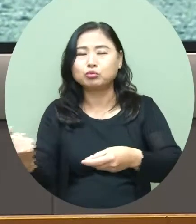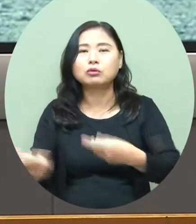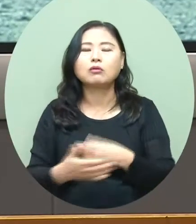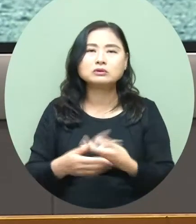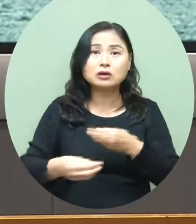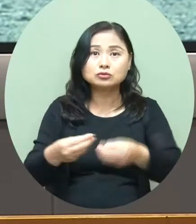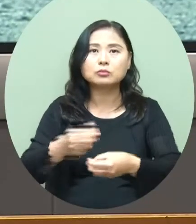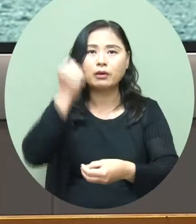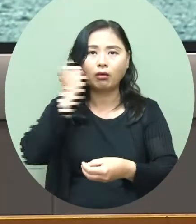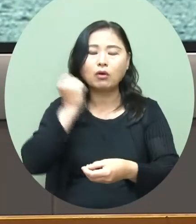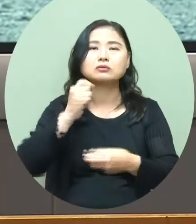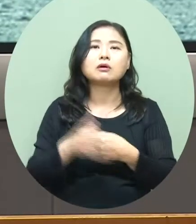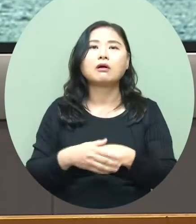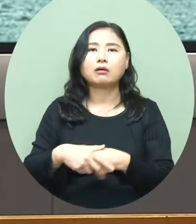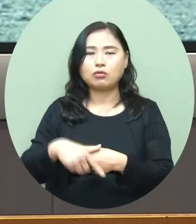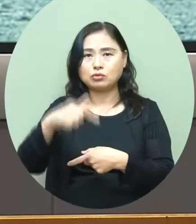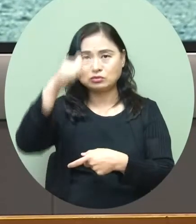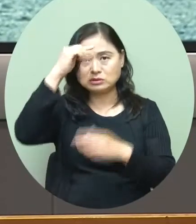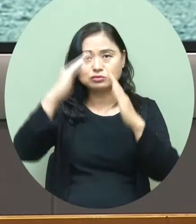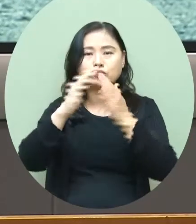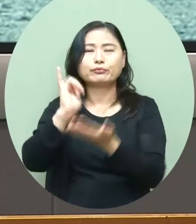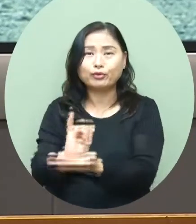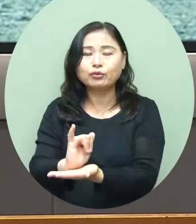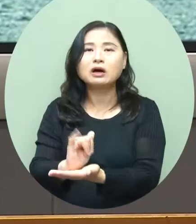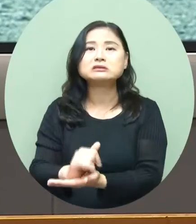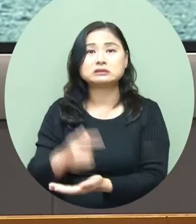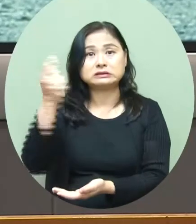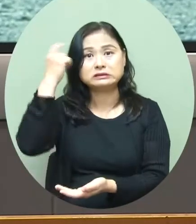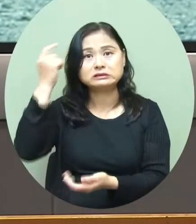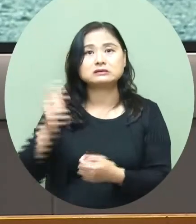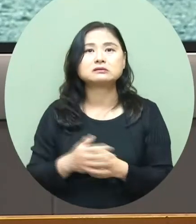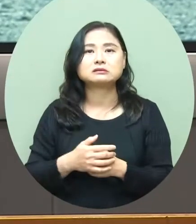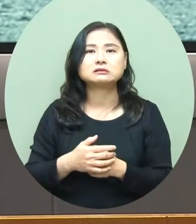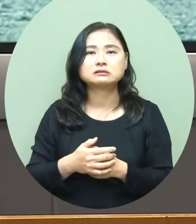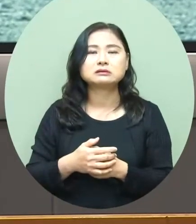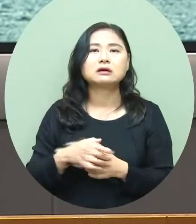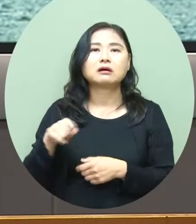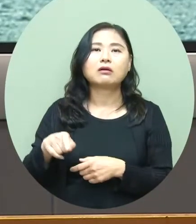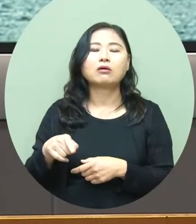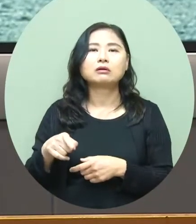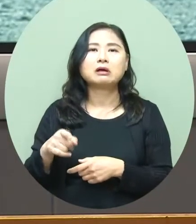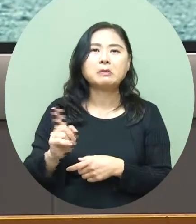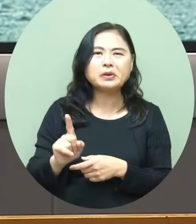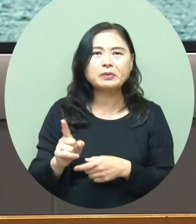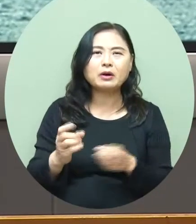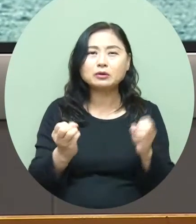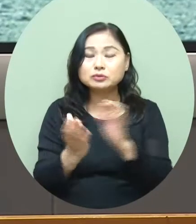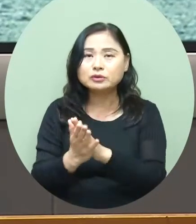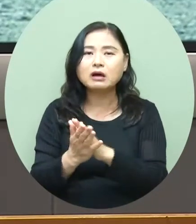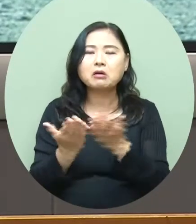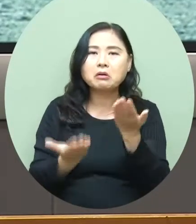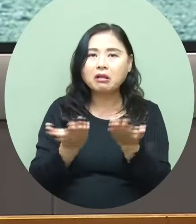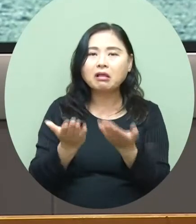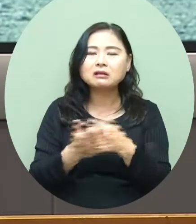or at some point the virus gets spread to seniors. And then upon hospital